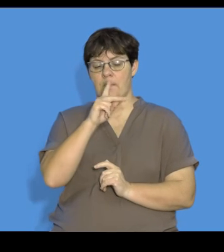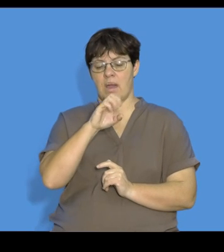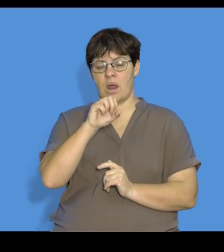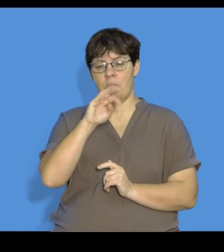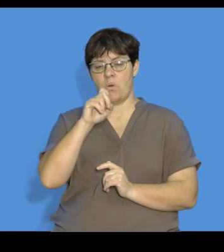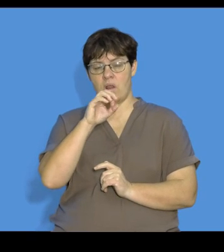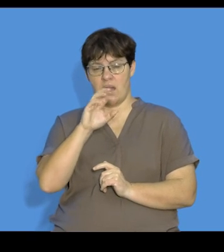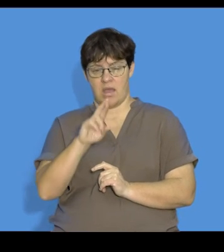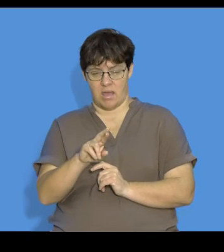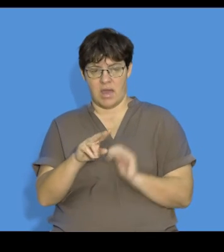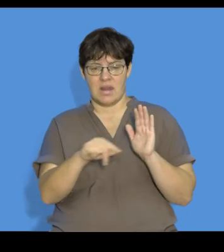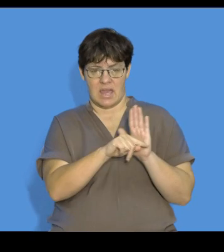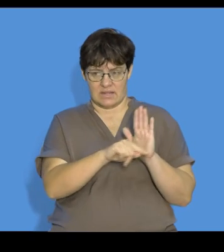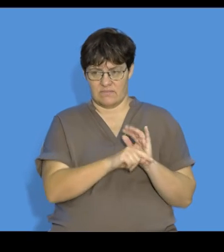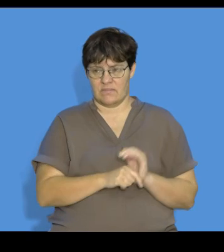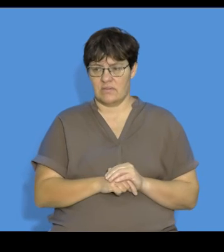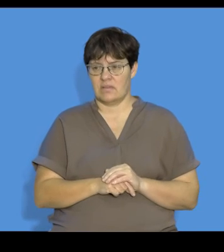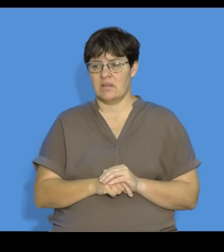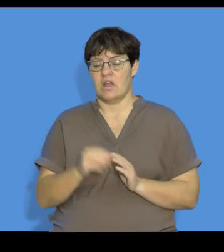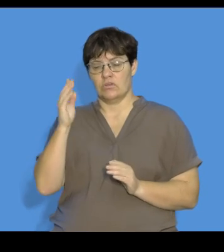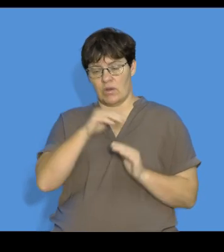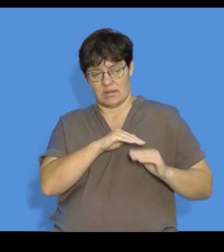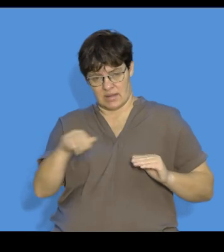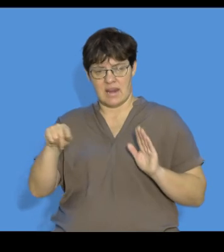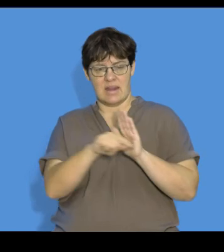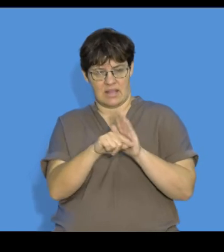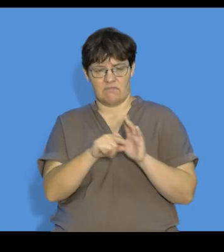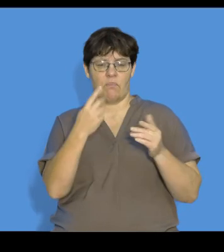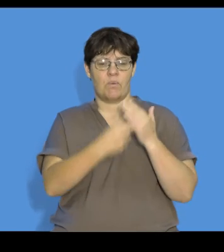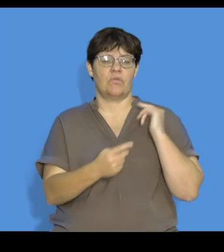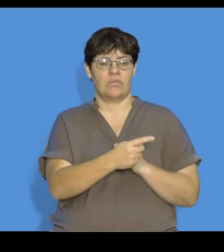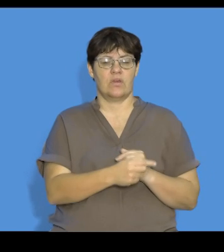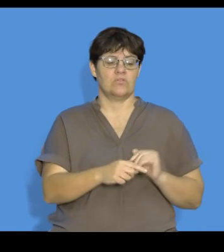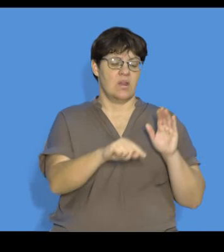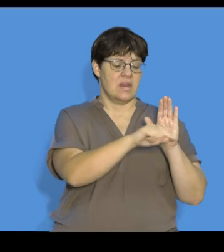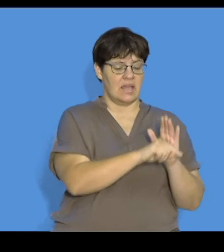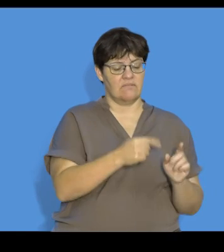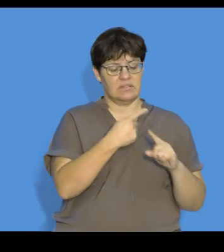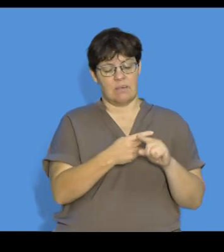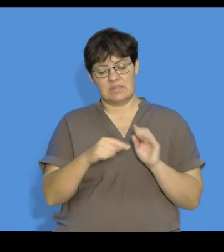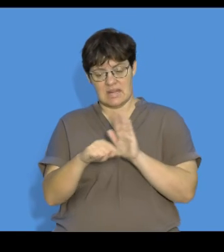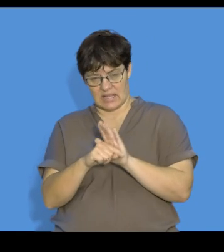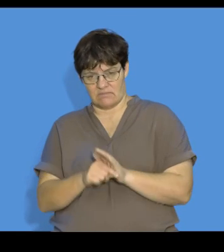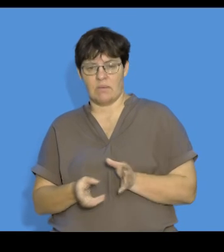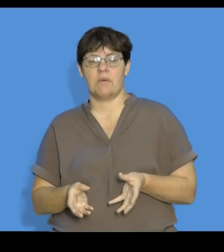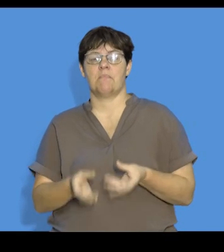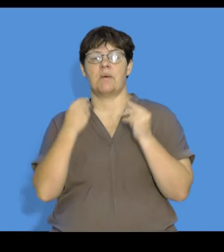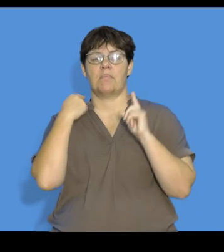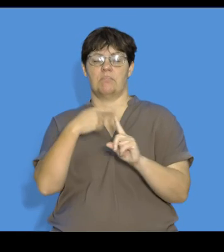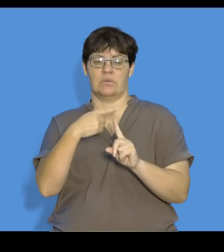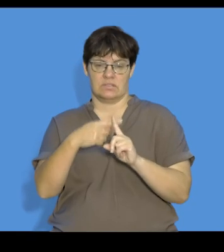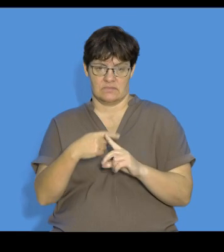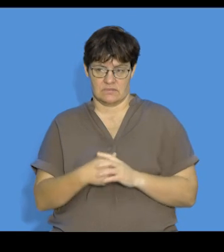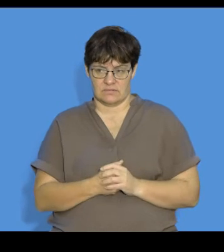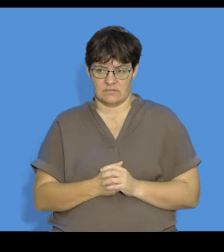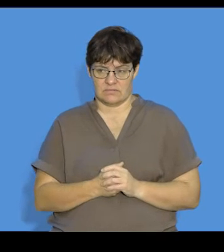the parabola is negative, and the graph of the straight line is also negative. So if I multiply these, I will